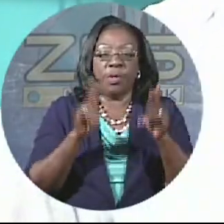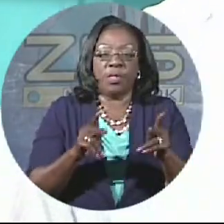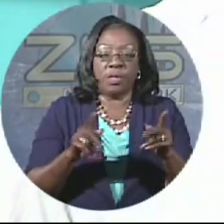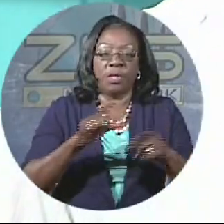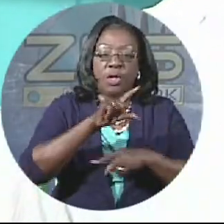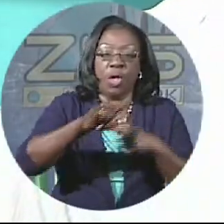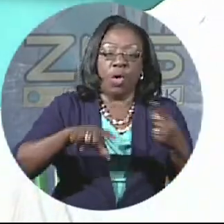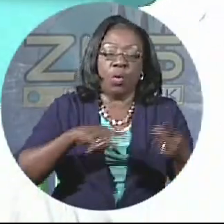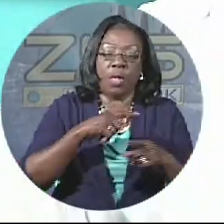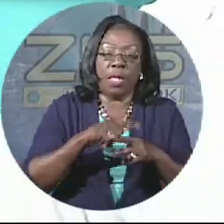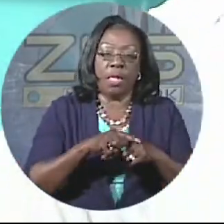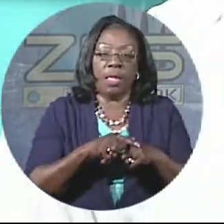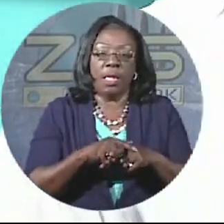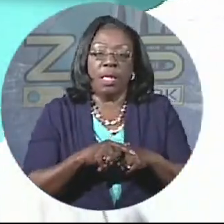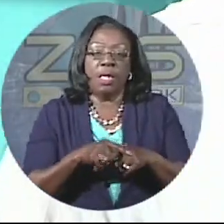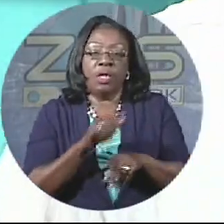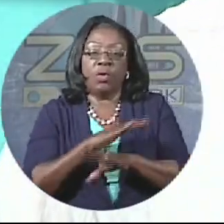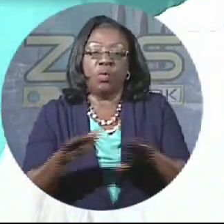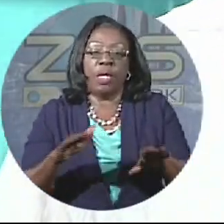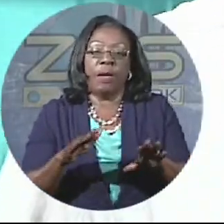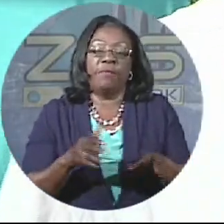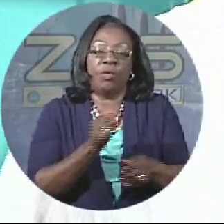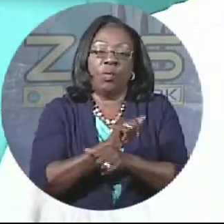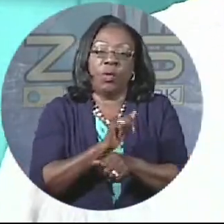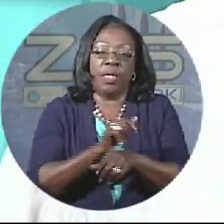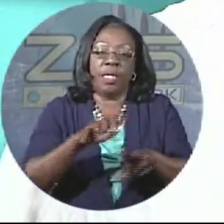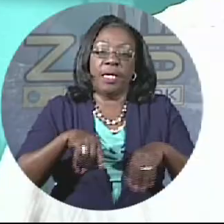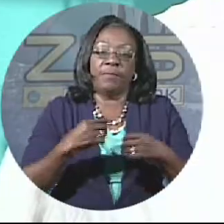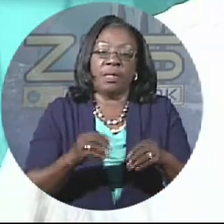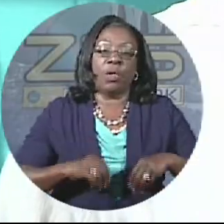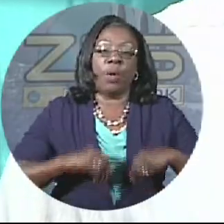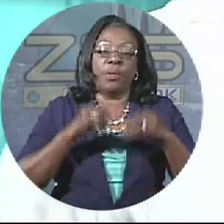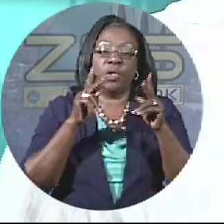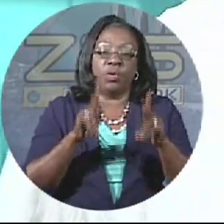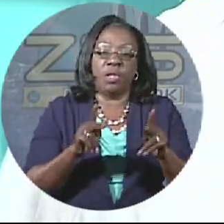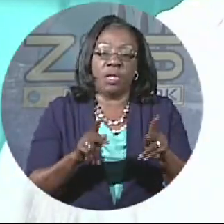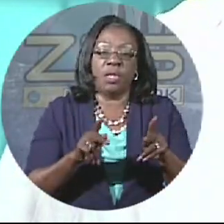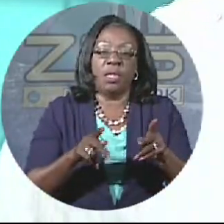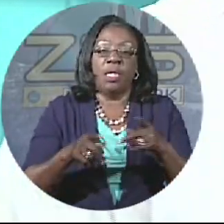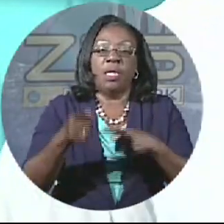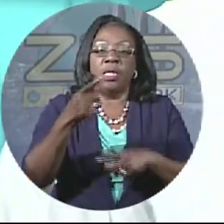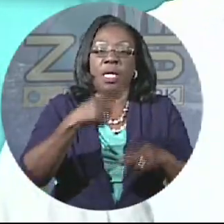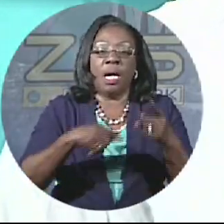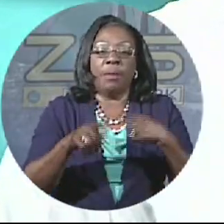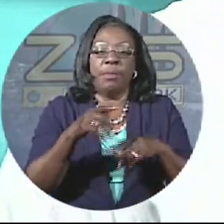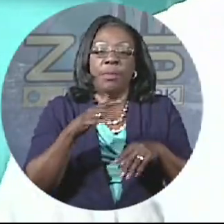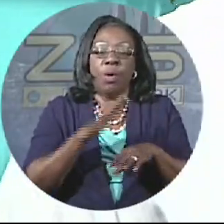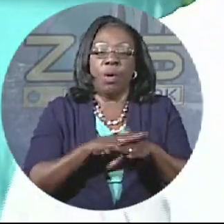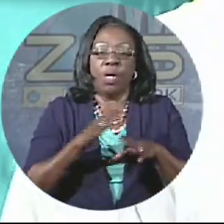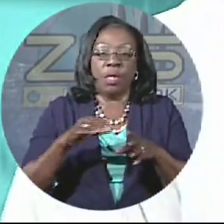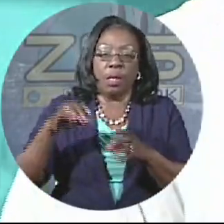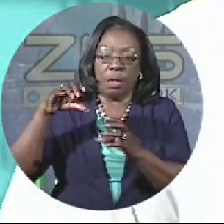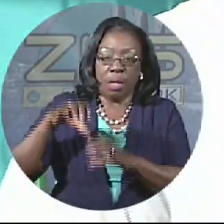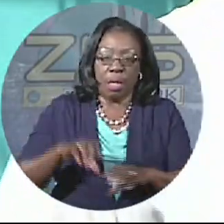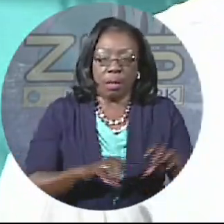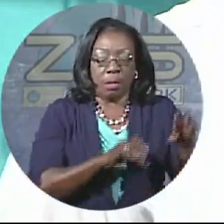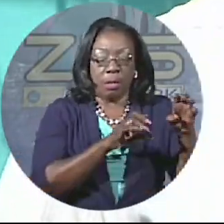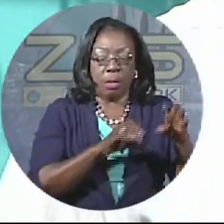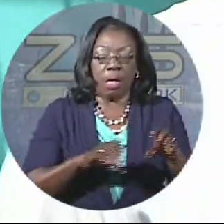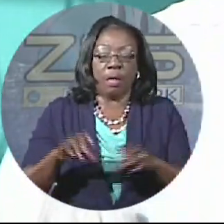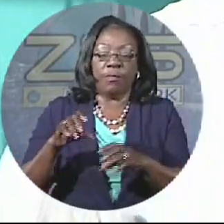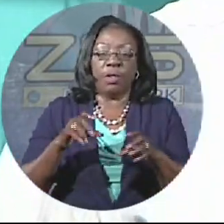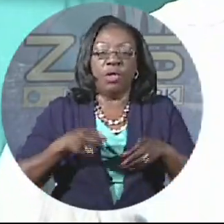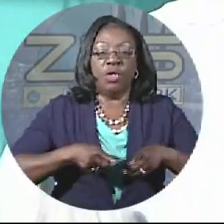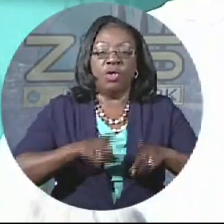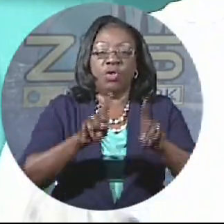could not don't have to work and come on the parade. Give them that opportunity also. You know, like in Trinidad, they have Carnival Monday for those who don't want to come or can't